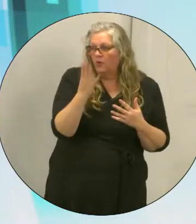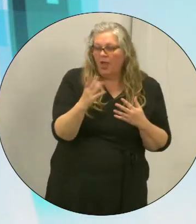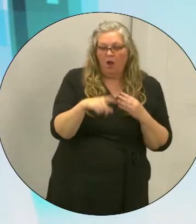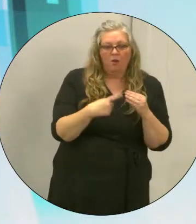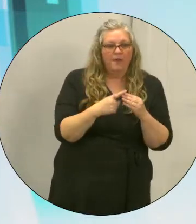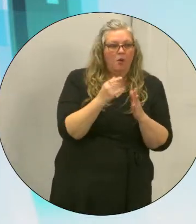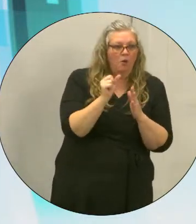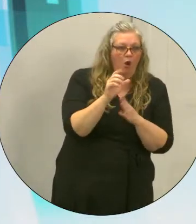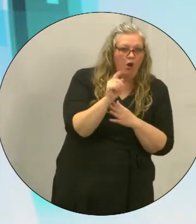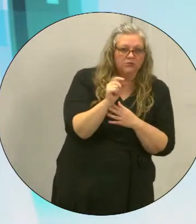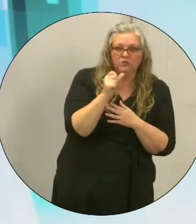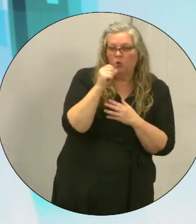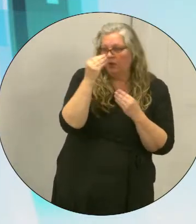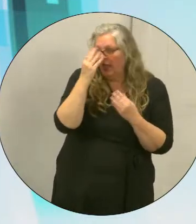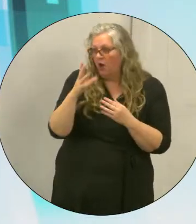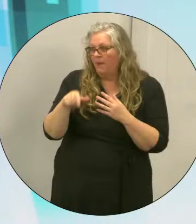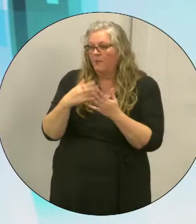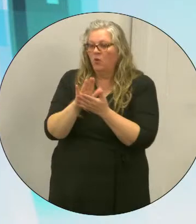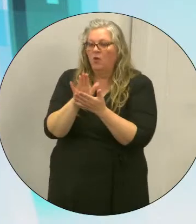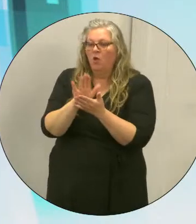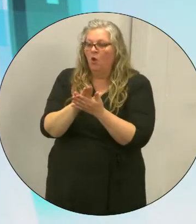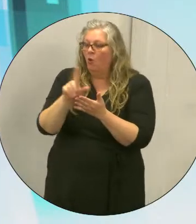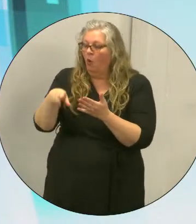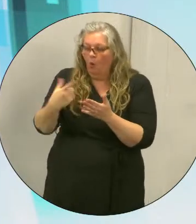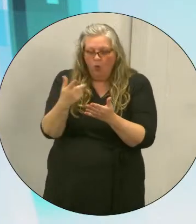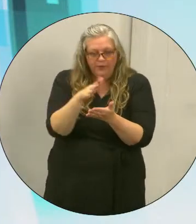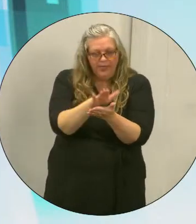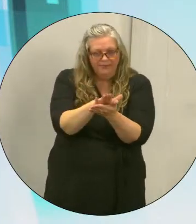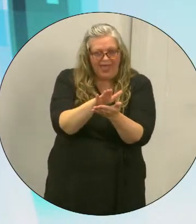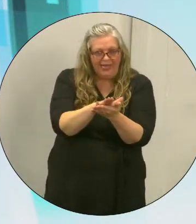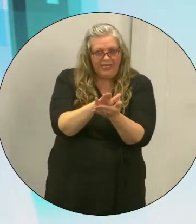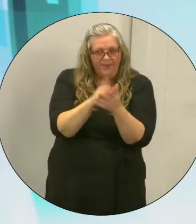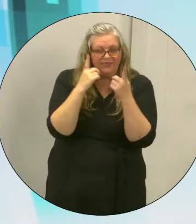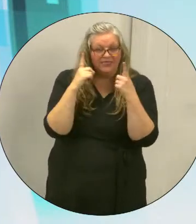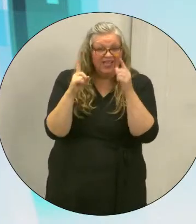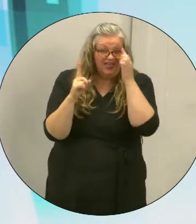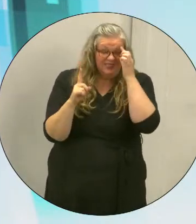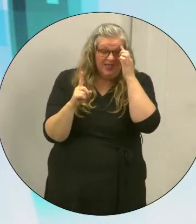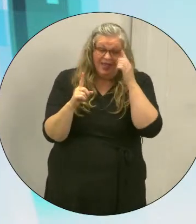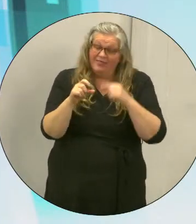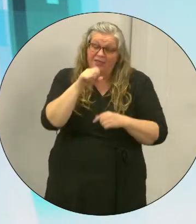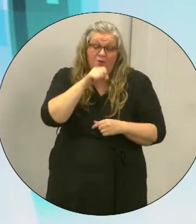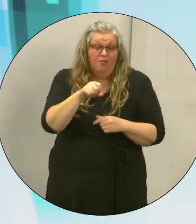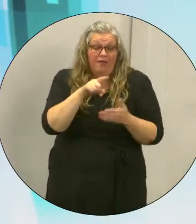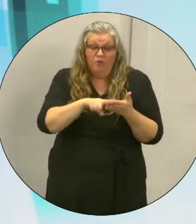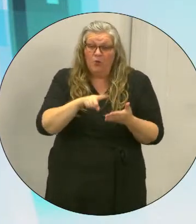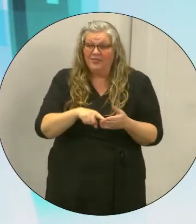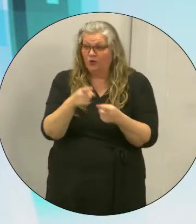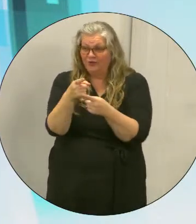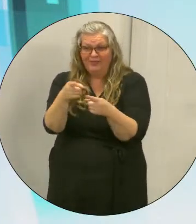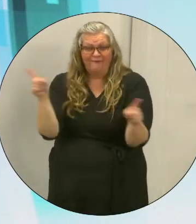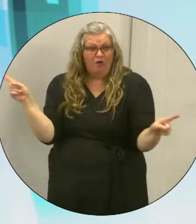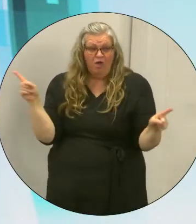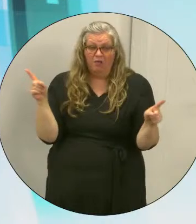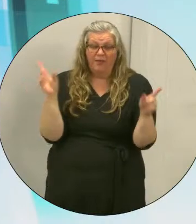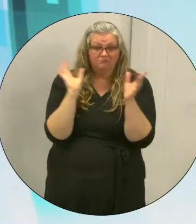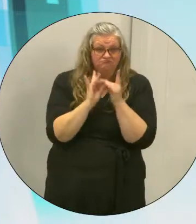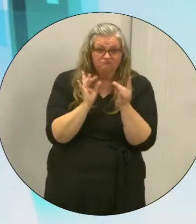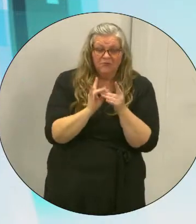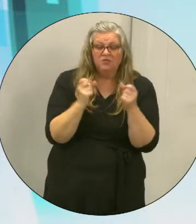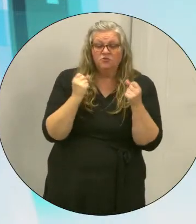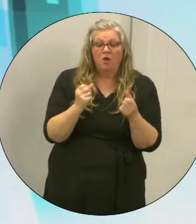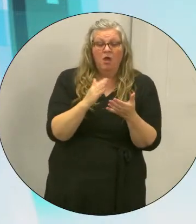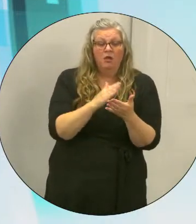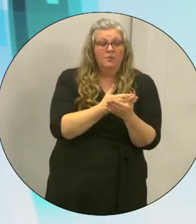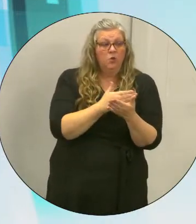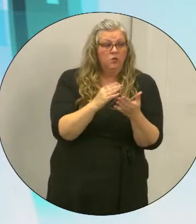all that, and we value academic success and attendance. Well, then you're gonna love the research that we've all been talking about strong music programs